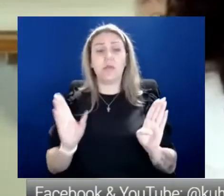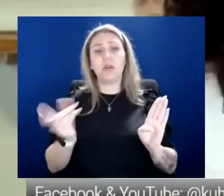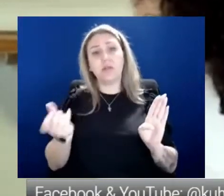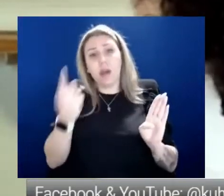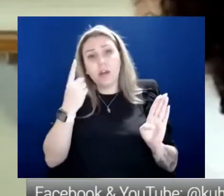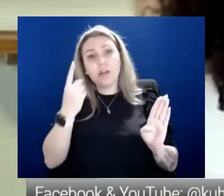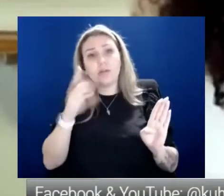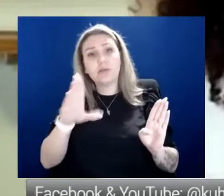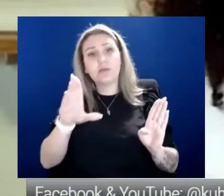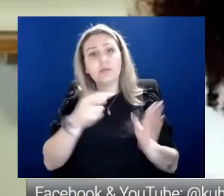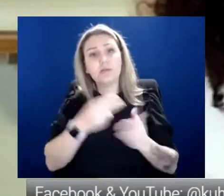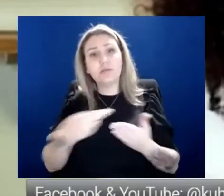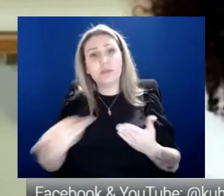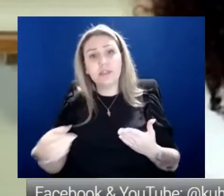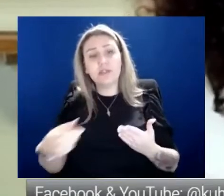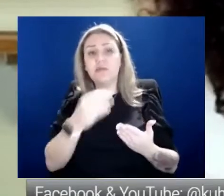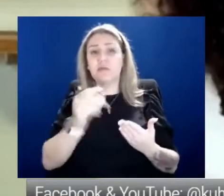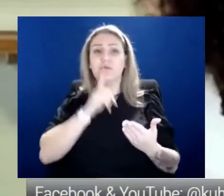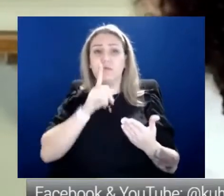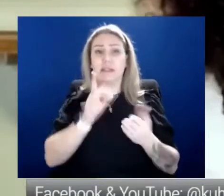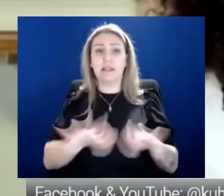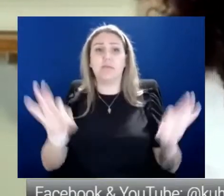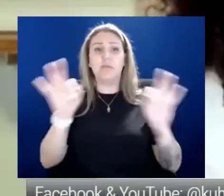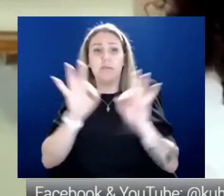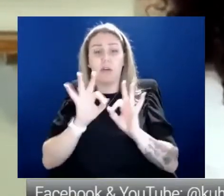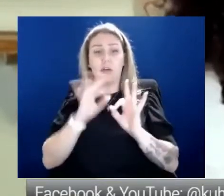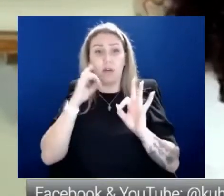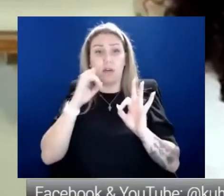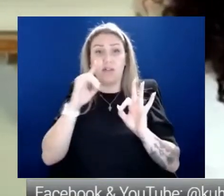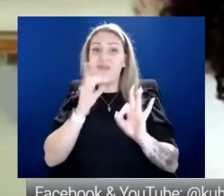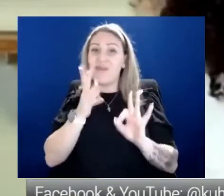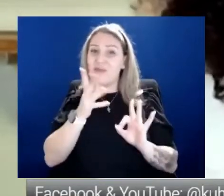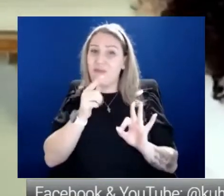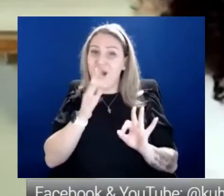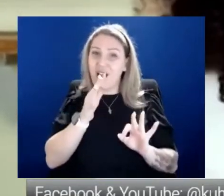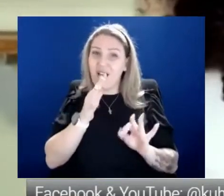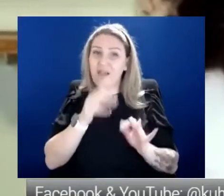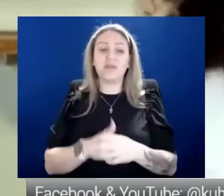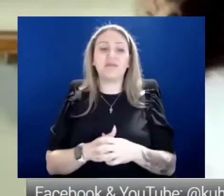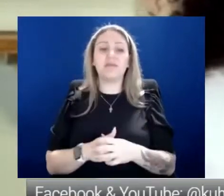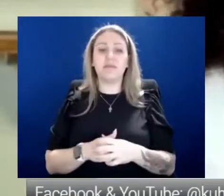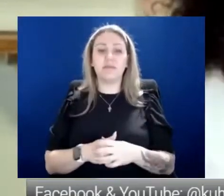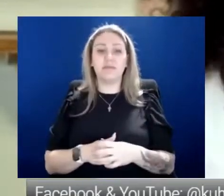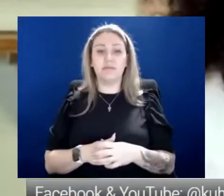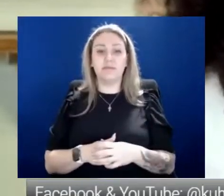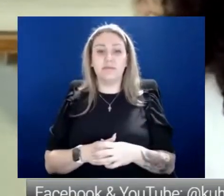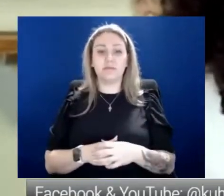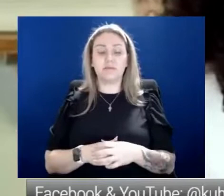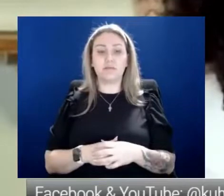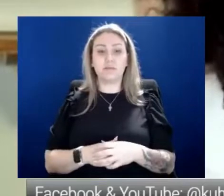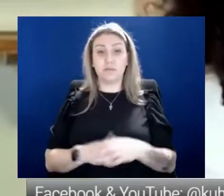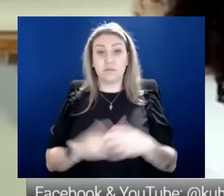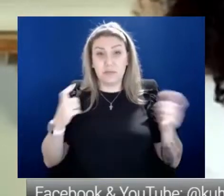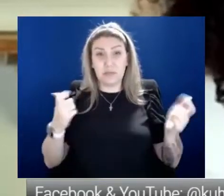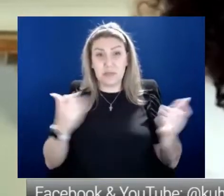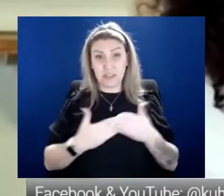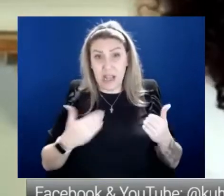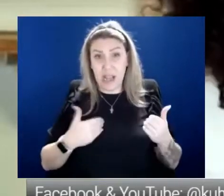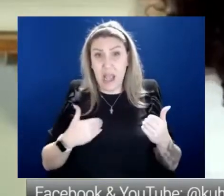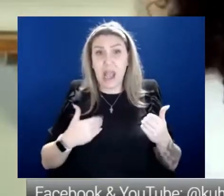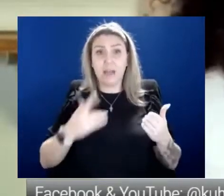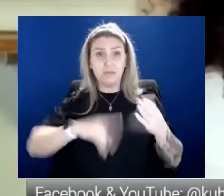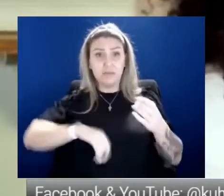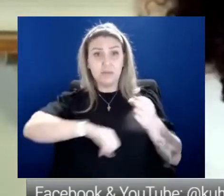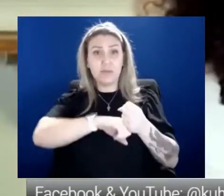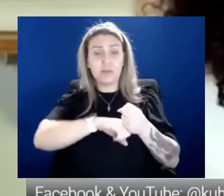your resources is really important for moms. One of the big things that I am vocal about is searching